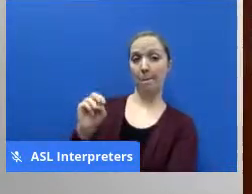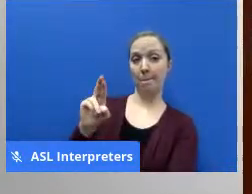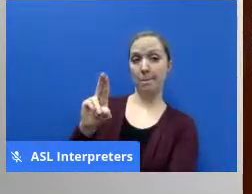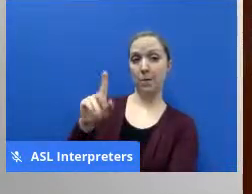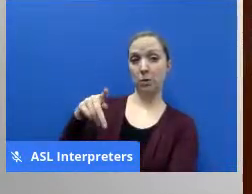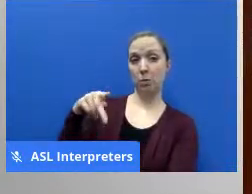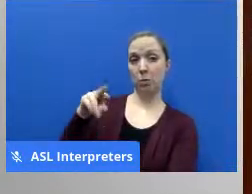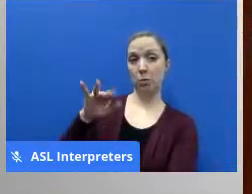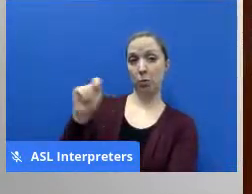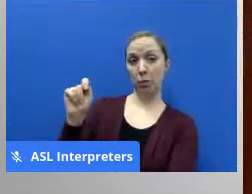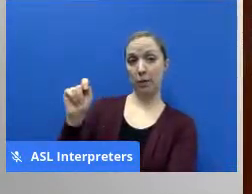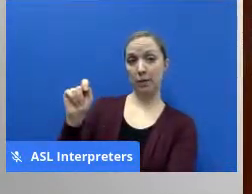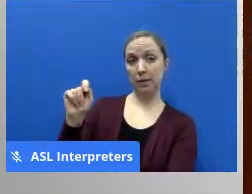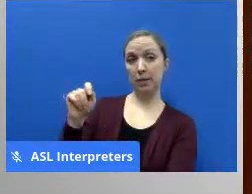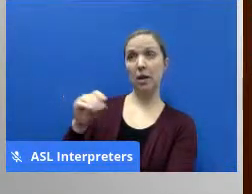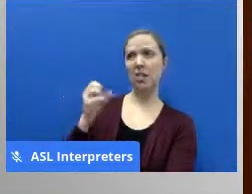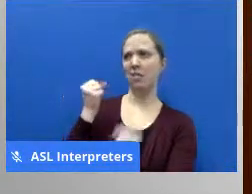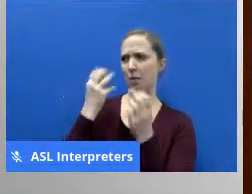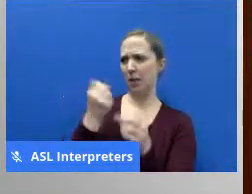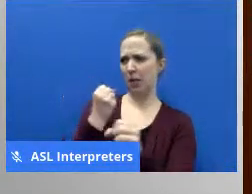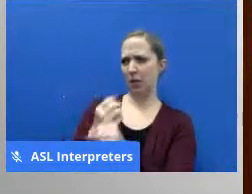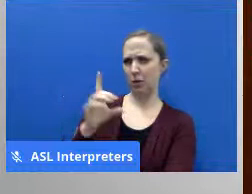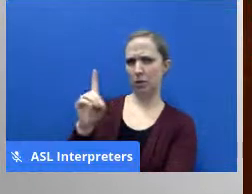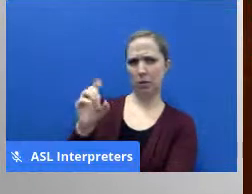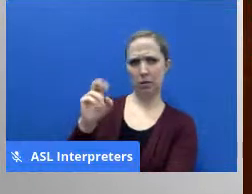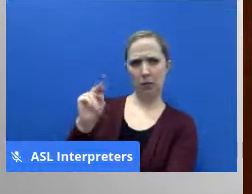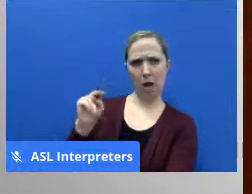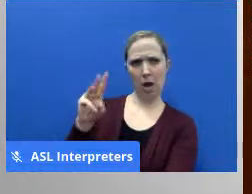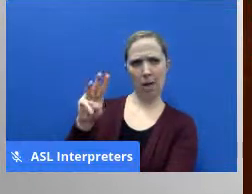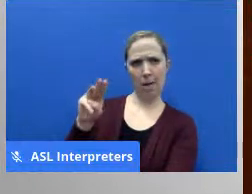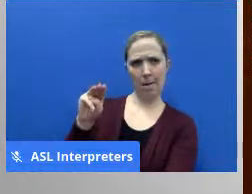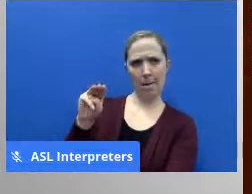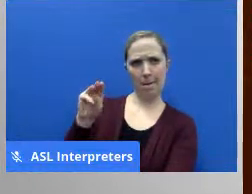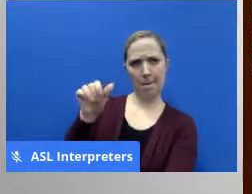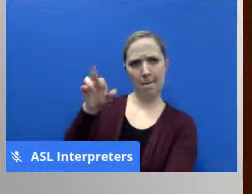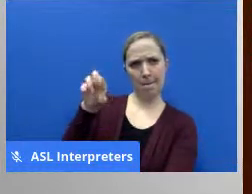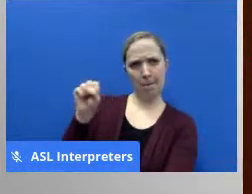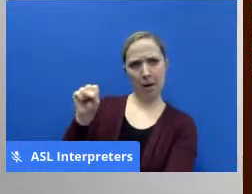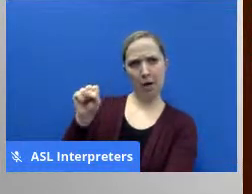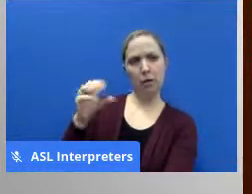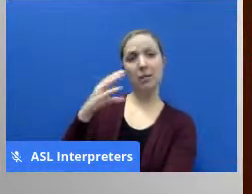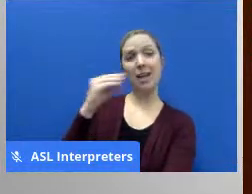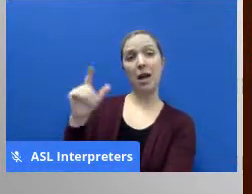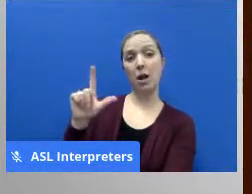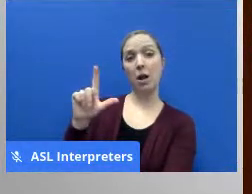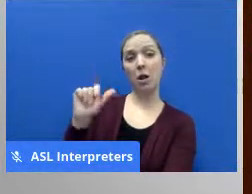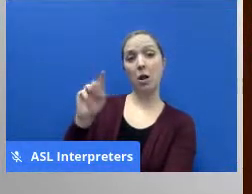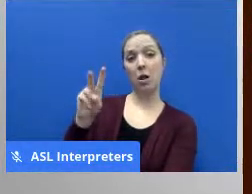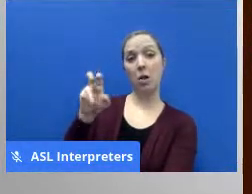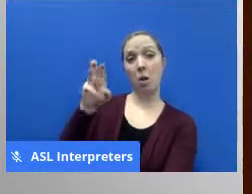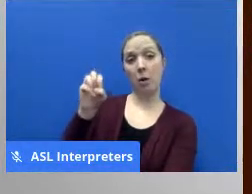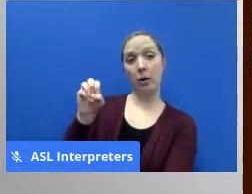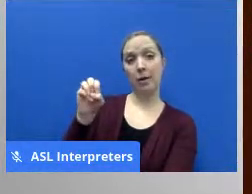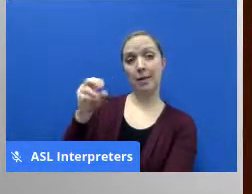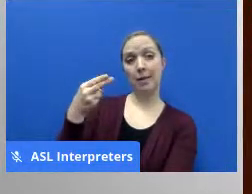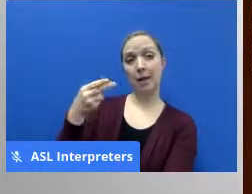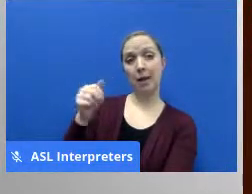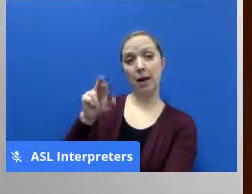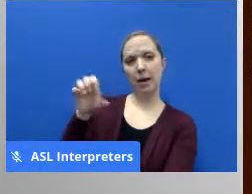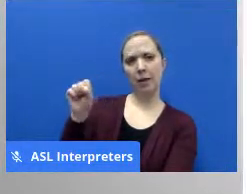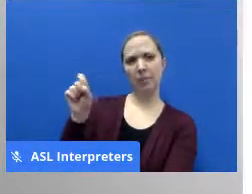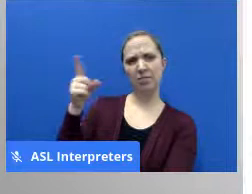and now Lawrence Harris have always been keeping us up to date on law changes, and we've been making